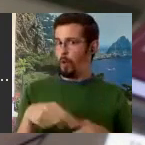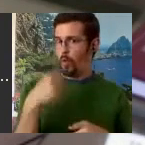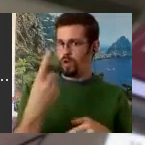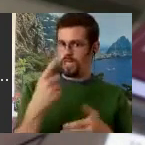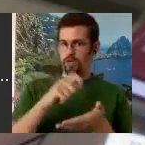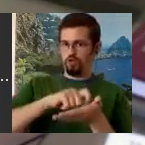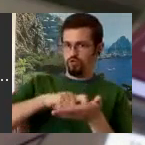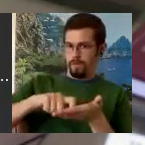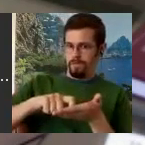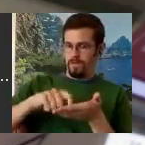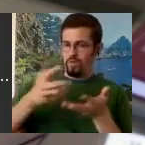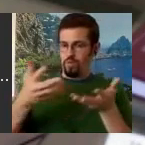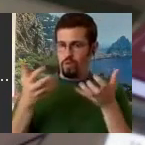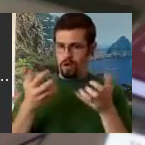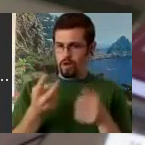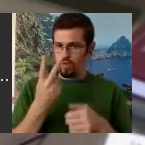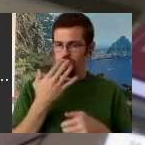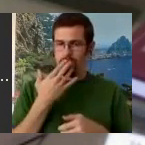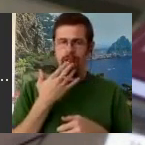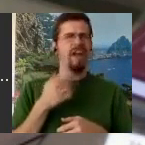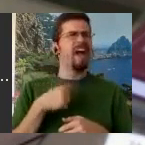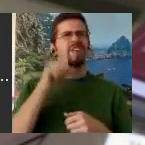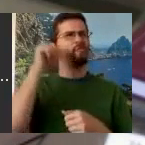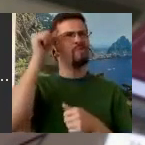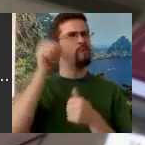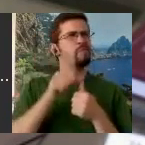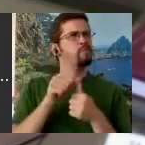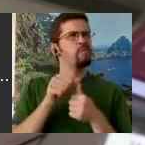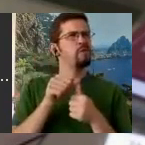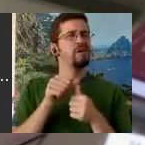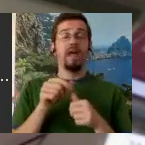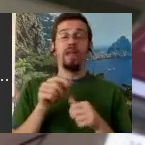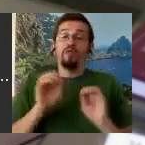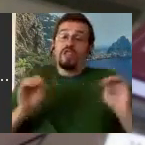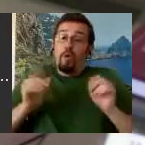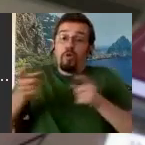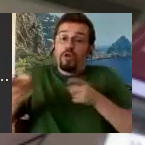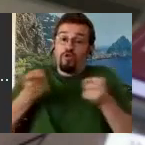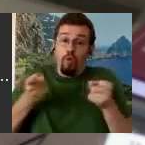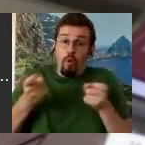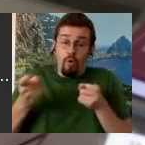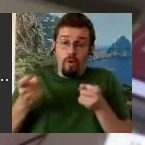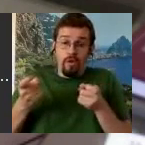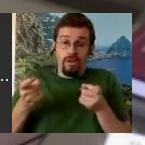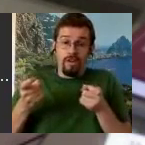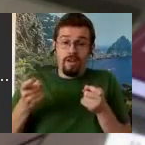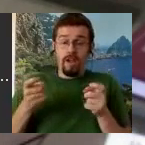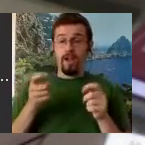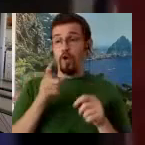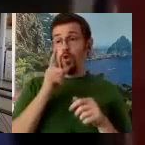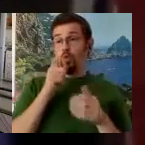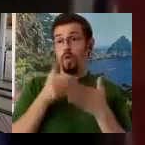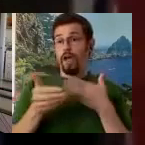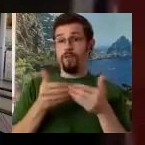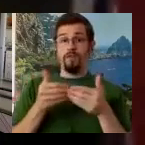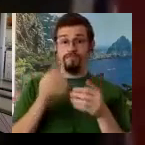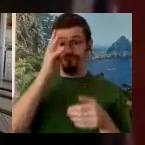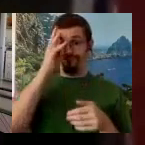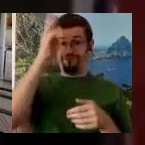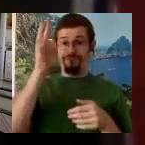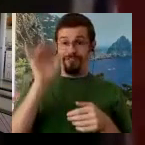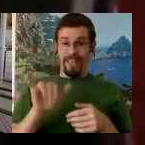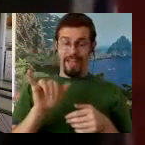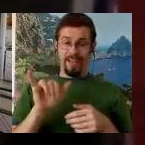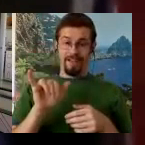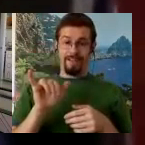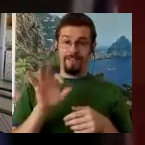can't remember who it was, and there was really no controlling authority. It's whoever writes the programs that creates the font and renders the font. If